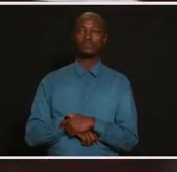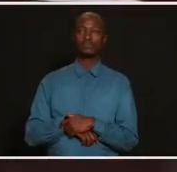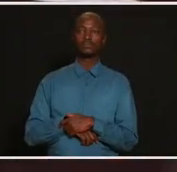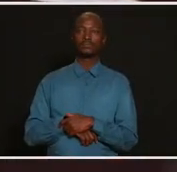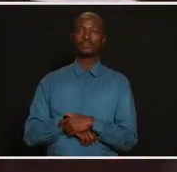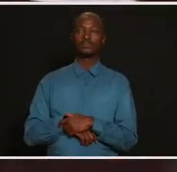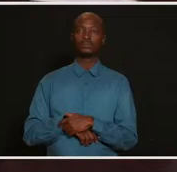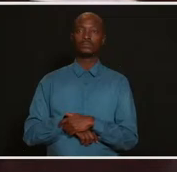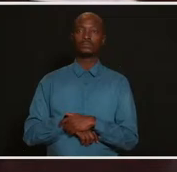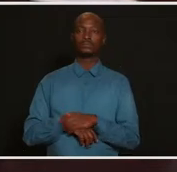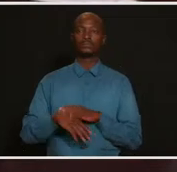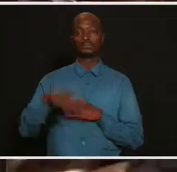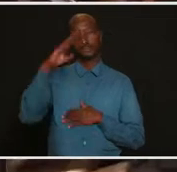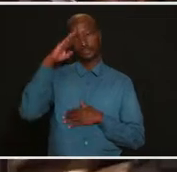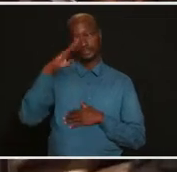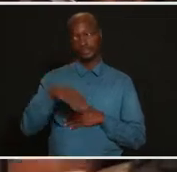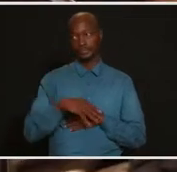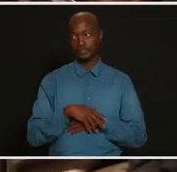uh